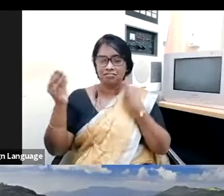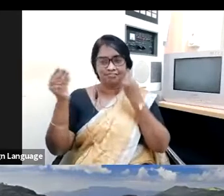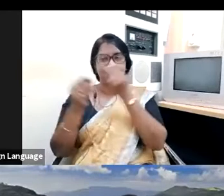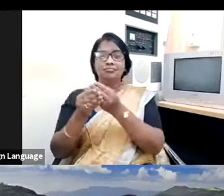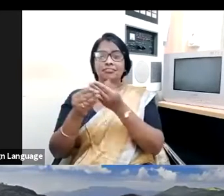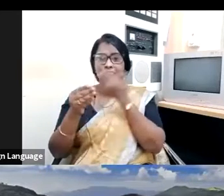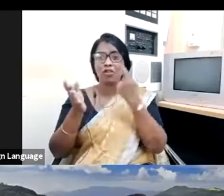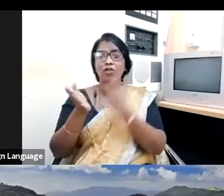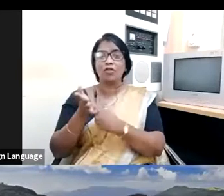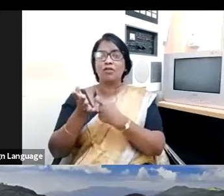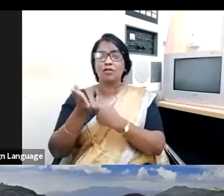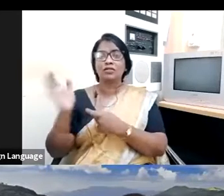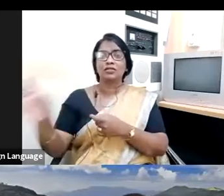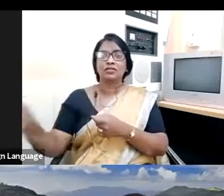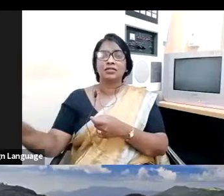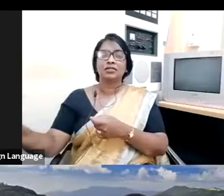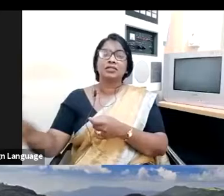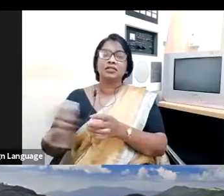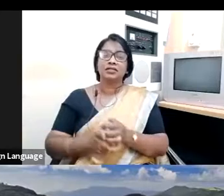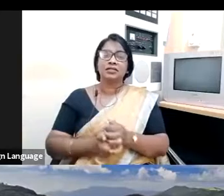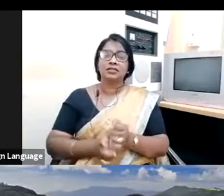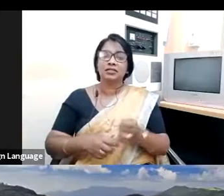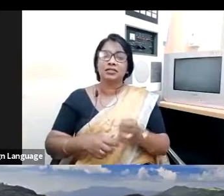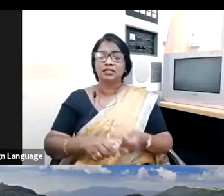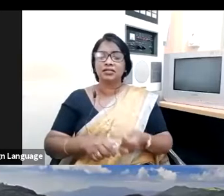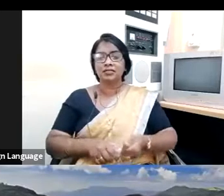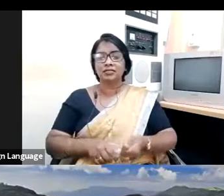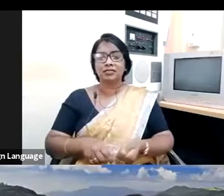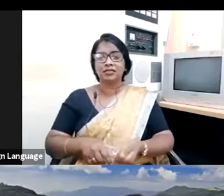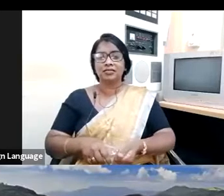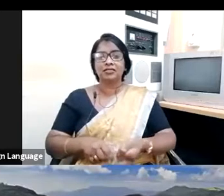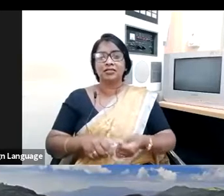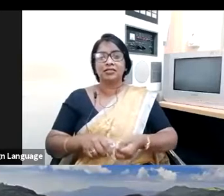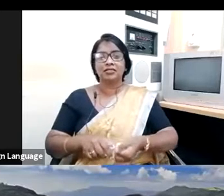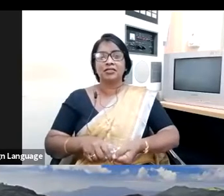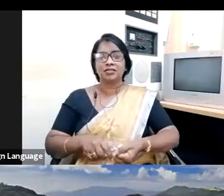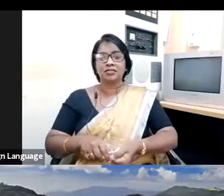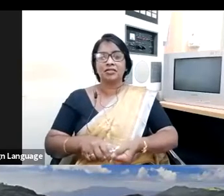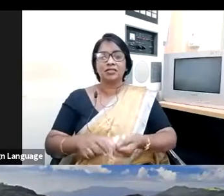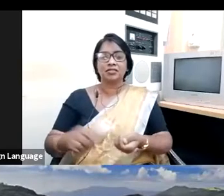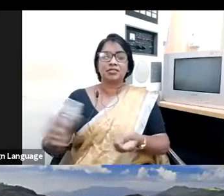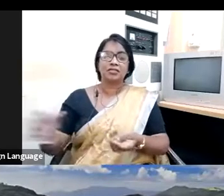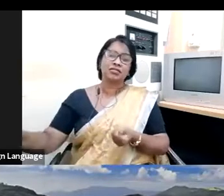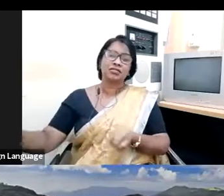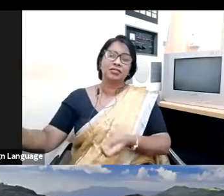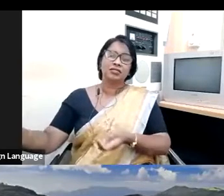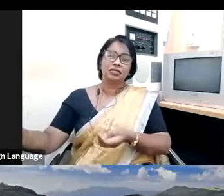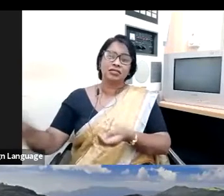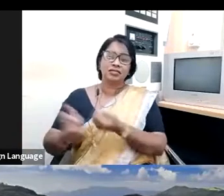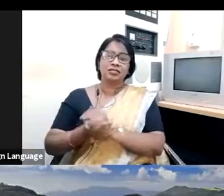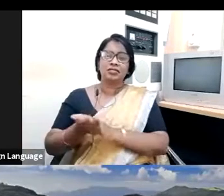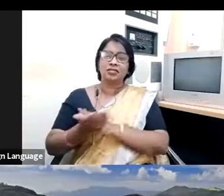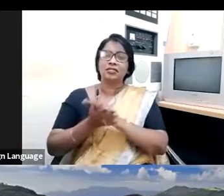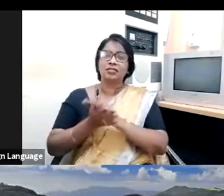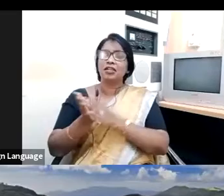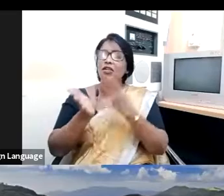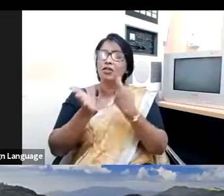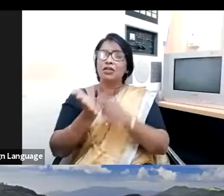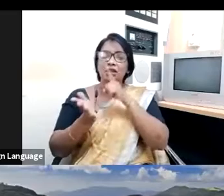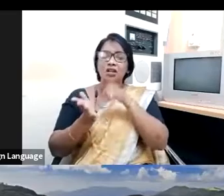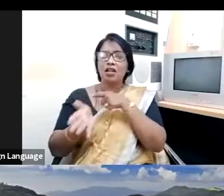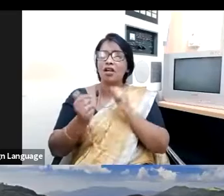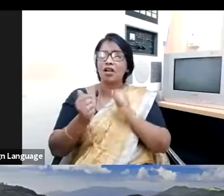the without let's call a spade, but at the same time, let's do it with tact. Over to you,